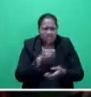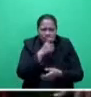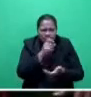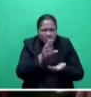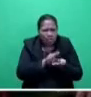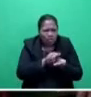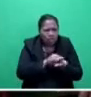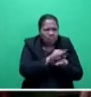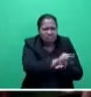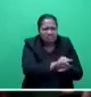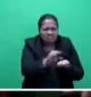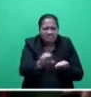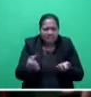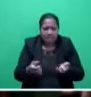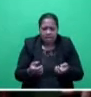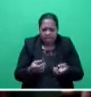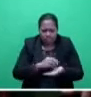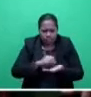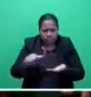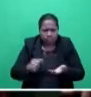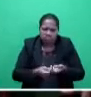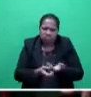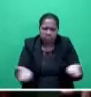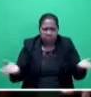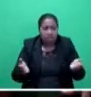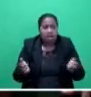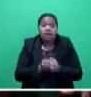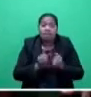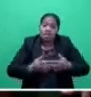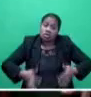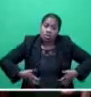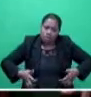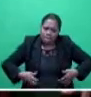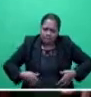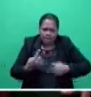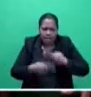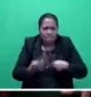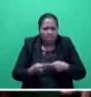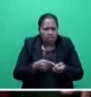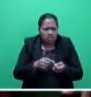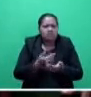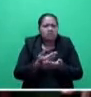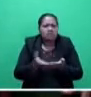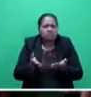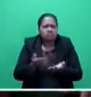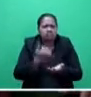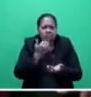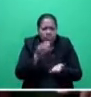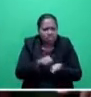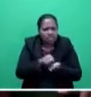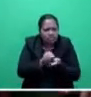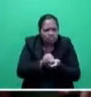though many have complained about quantity and some even questioned quality. We have heard him of starting